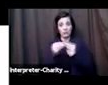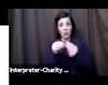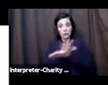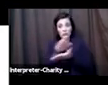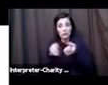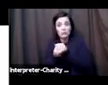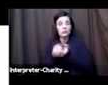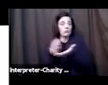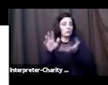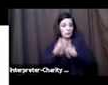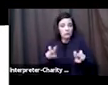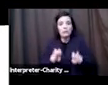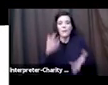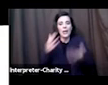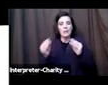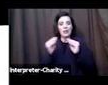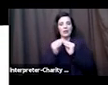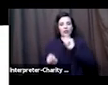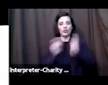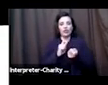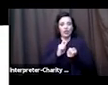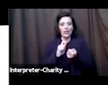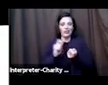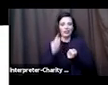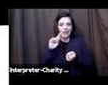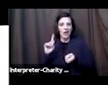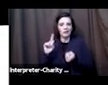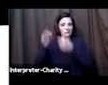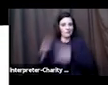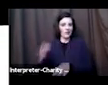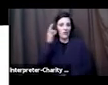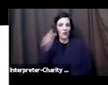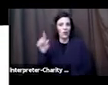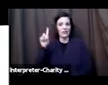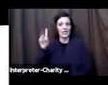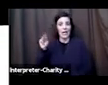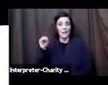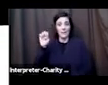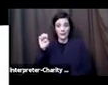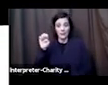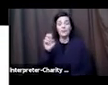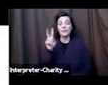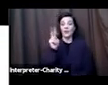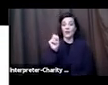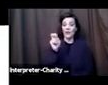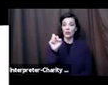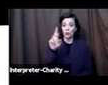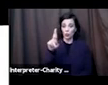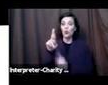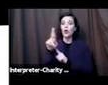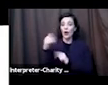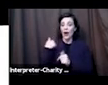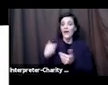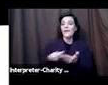argument for the medical necessity. And often in a lot of these cases, the device vendors, they have a funding department that's going to tell